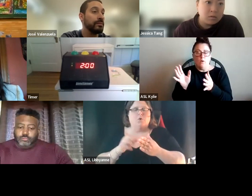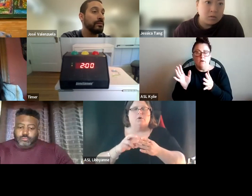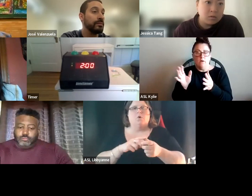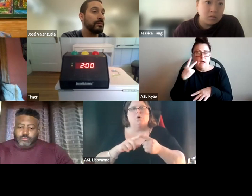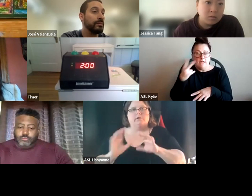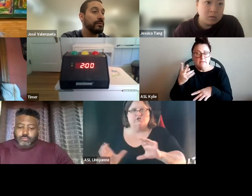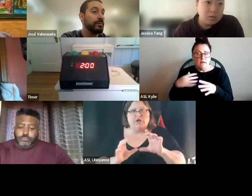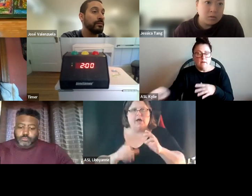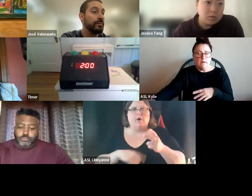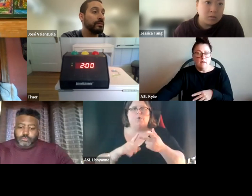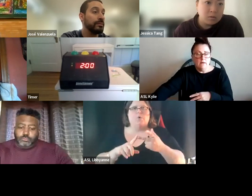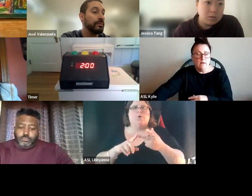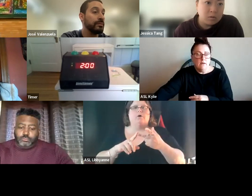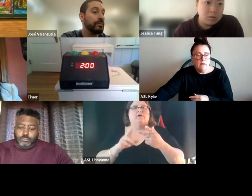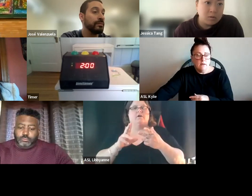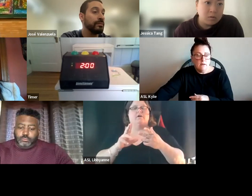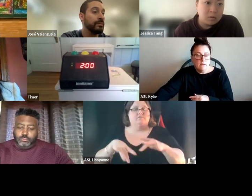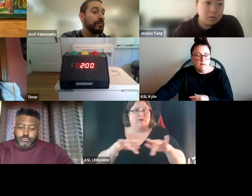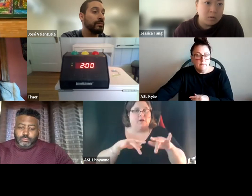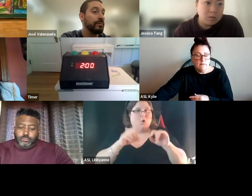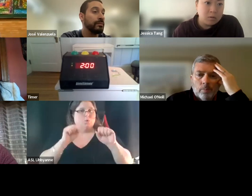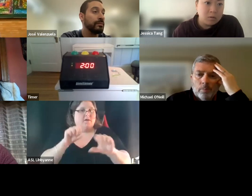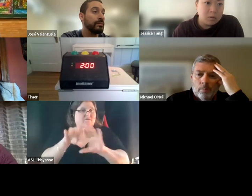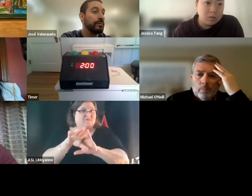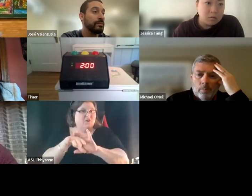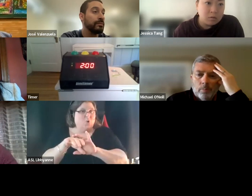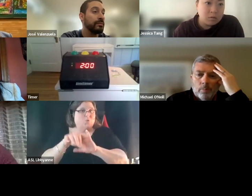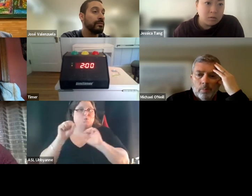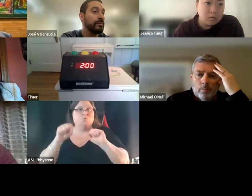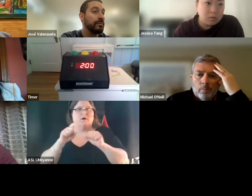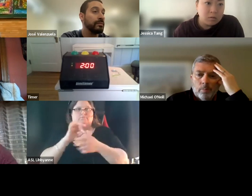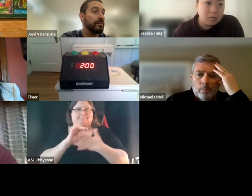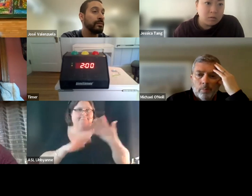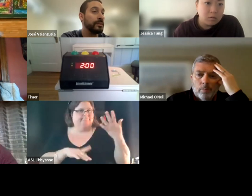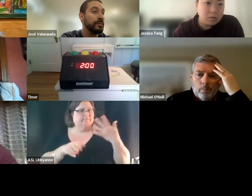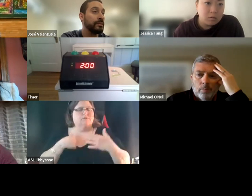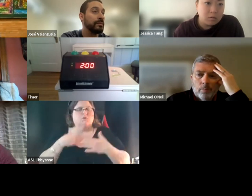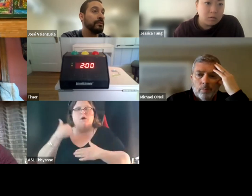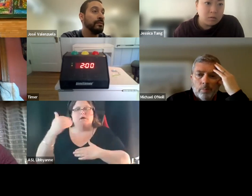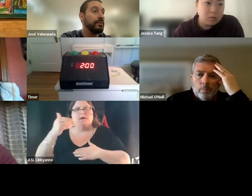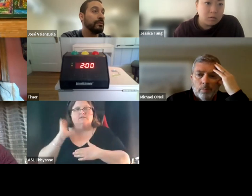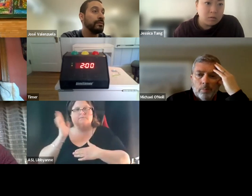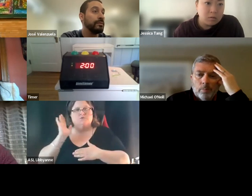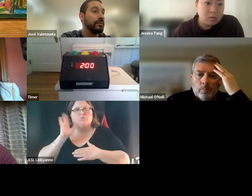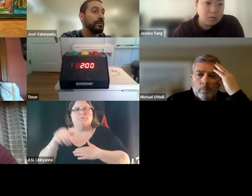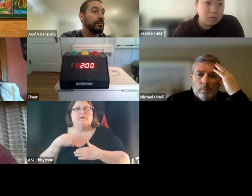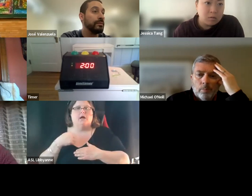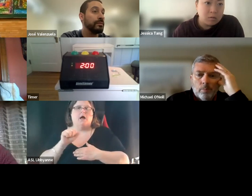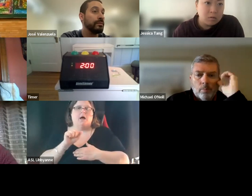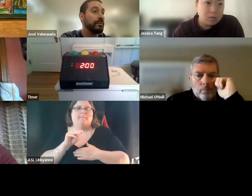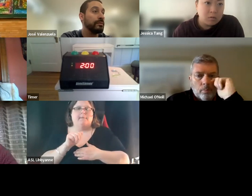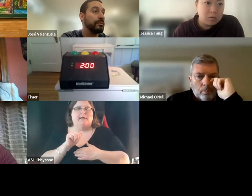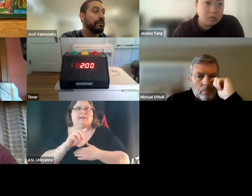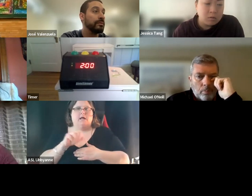my colleagues put the link on the chat. Our next speaker will be Amanda Govan. And